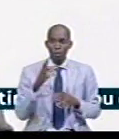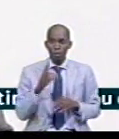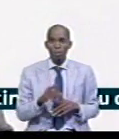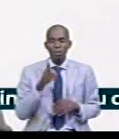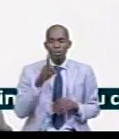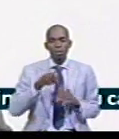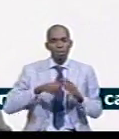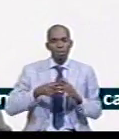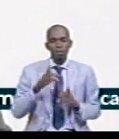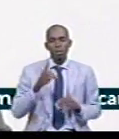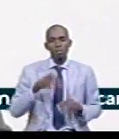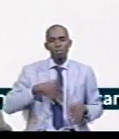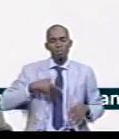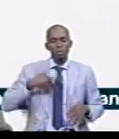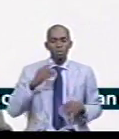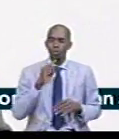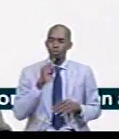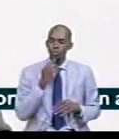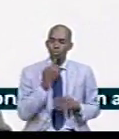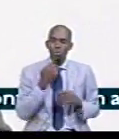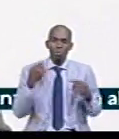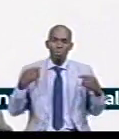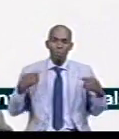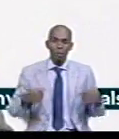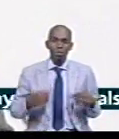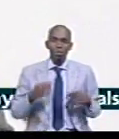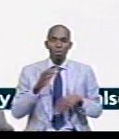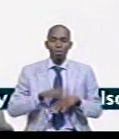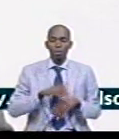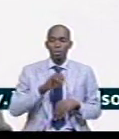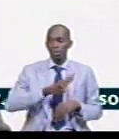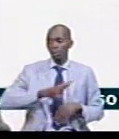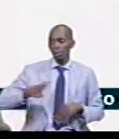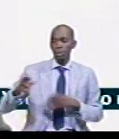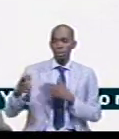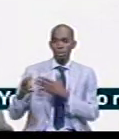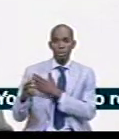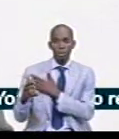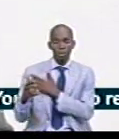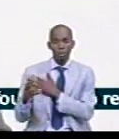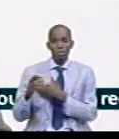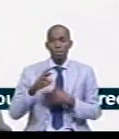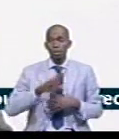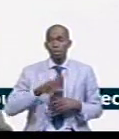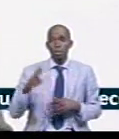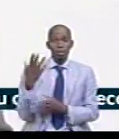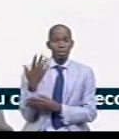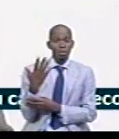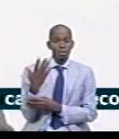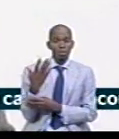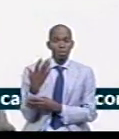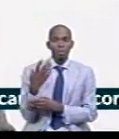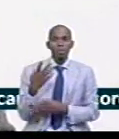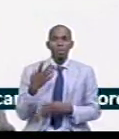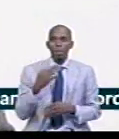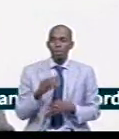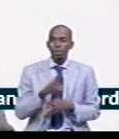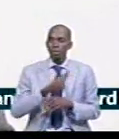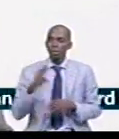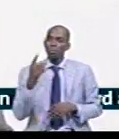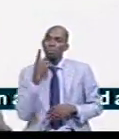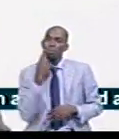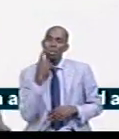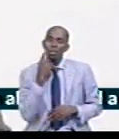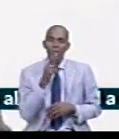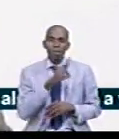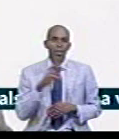feeling very serious pain on my right hand, the right hand of my mouth and ears. And it